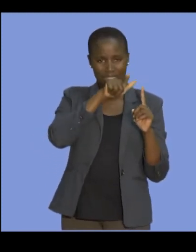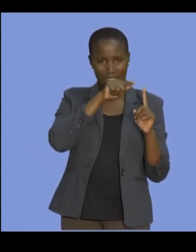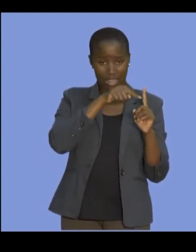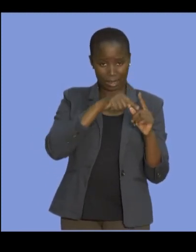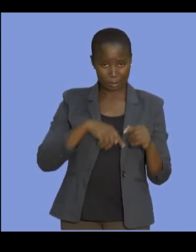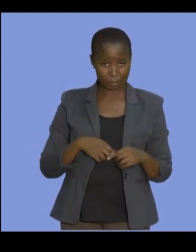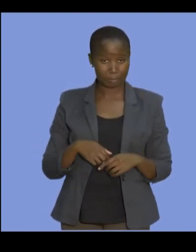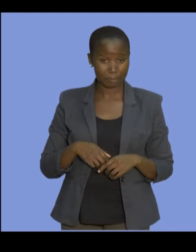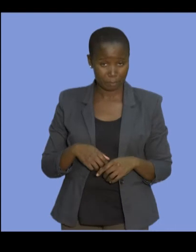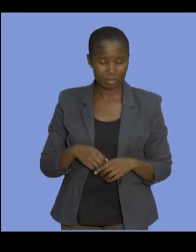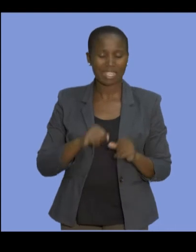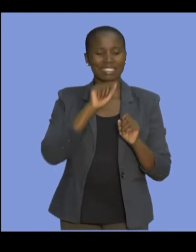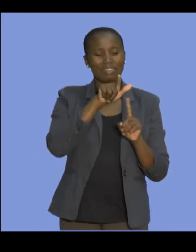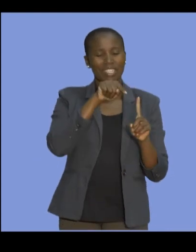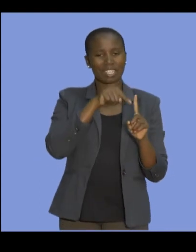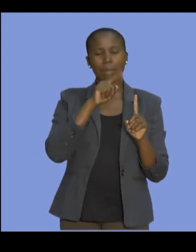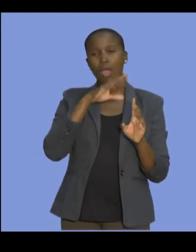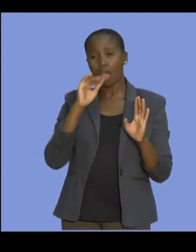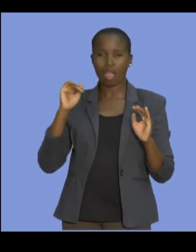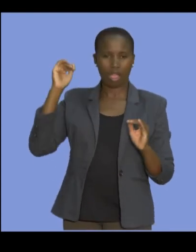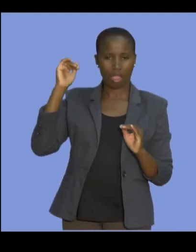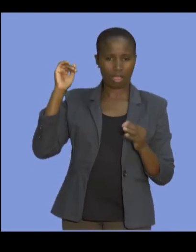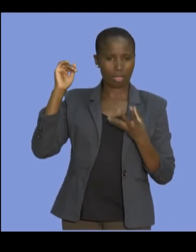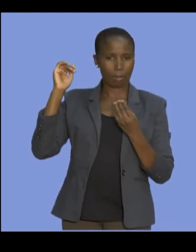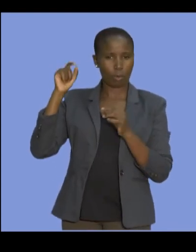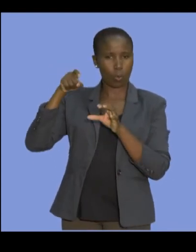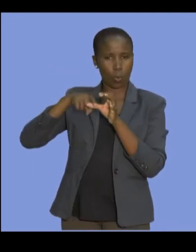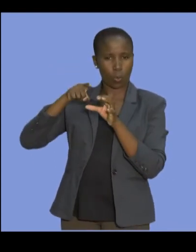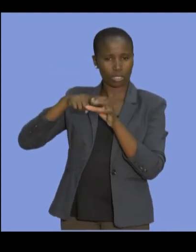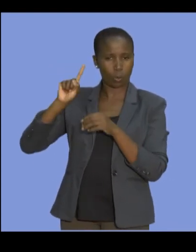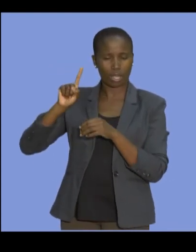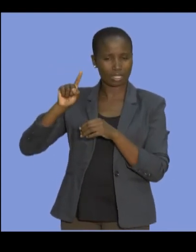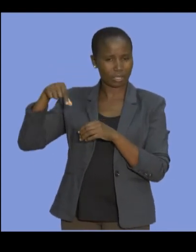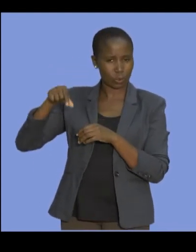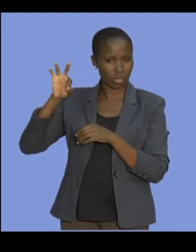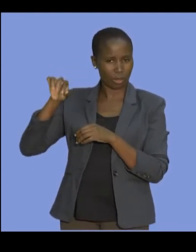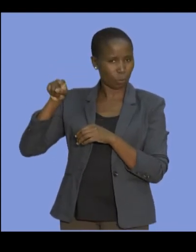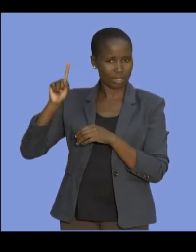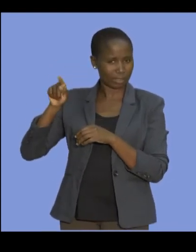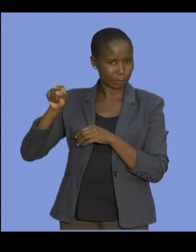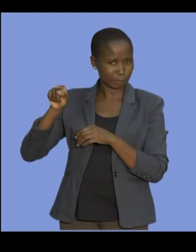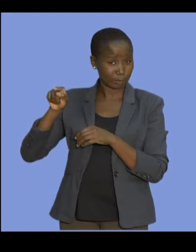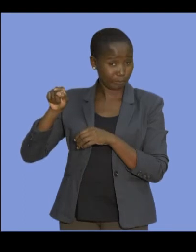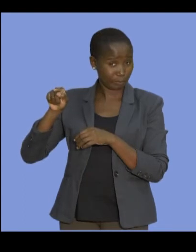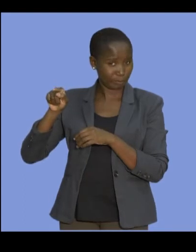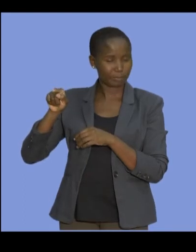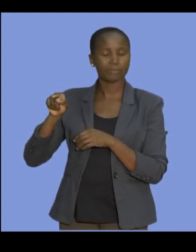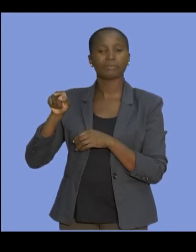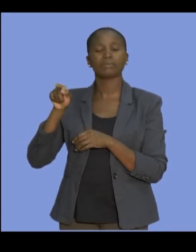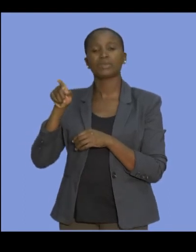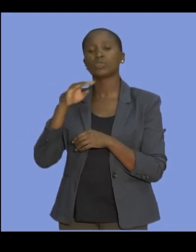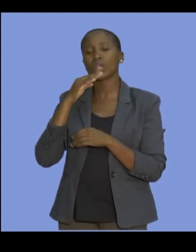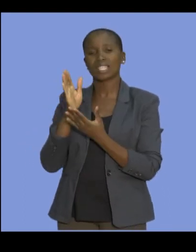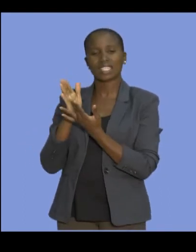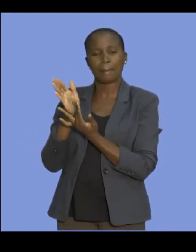Then what about the upper quartile? The upper quartile is the median of